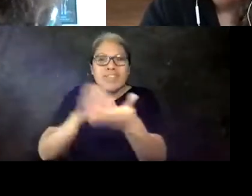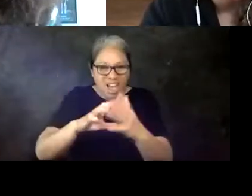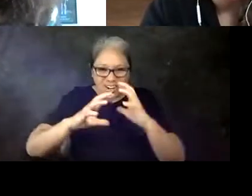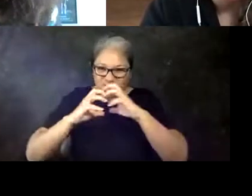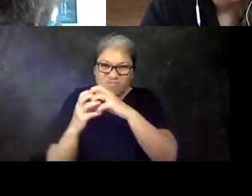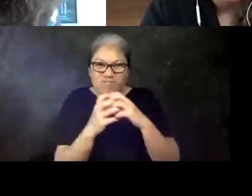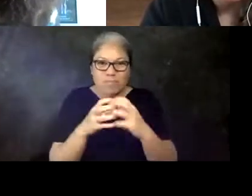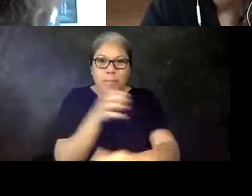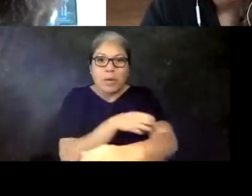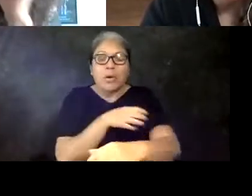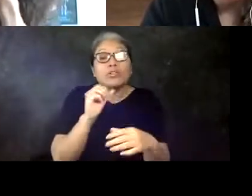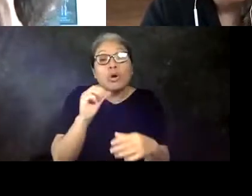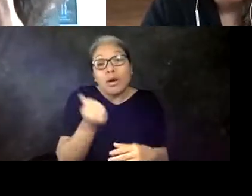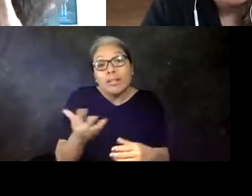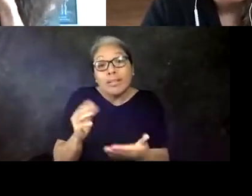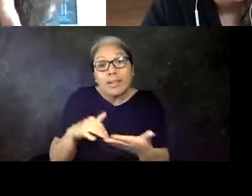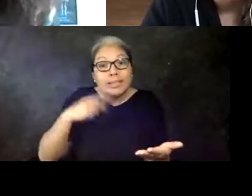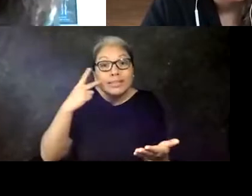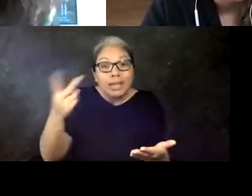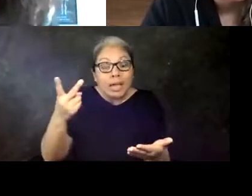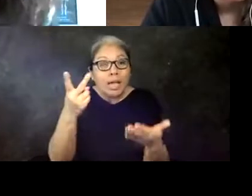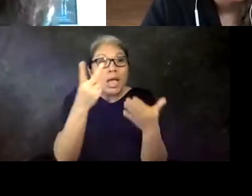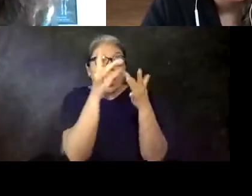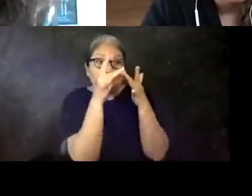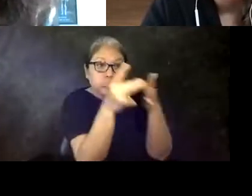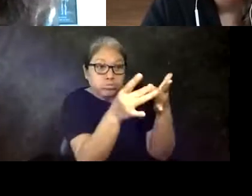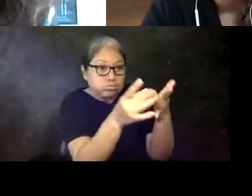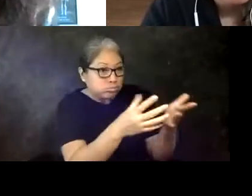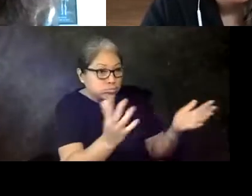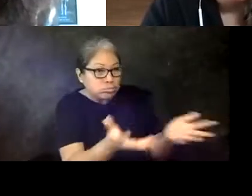is going in that direction makes me happy and excited.